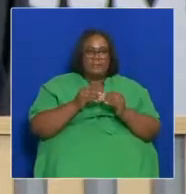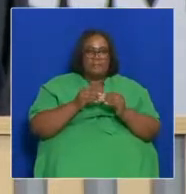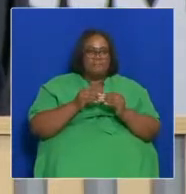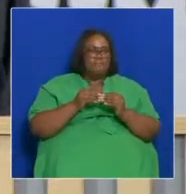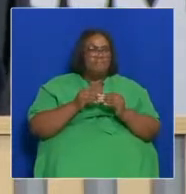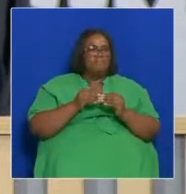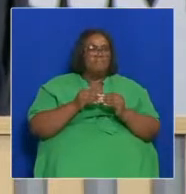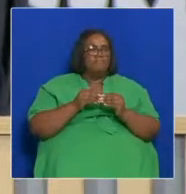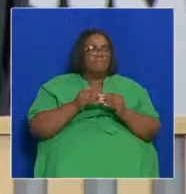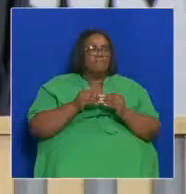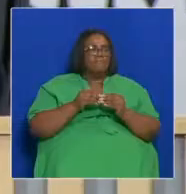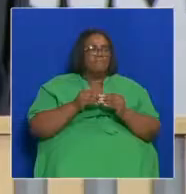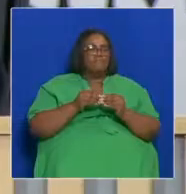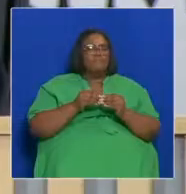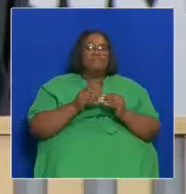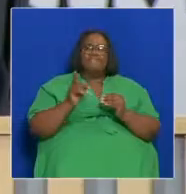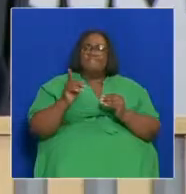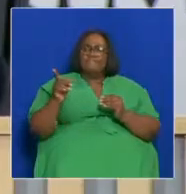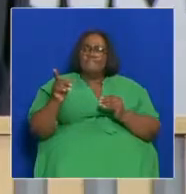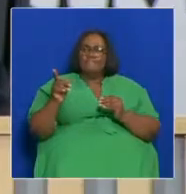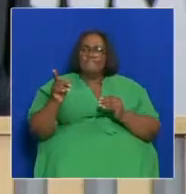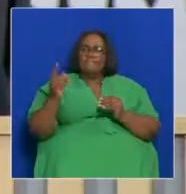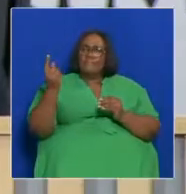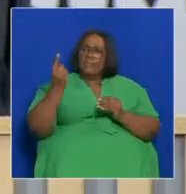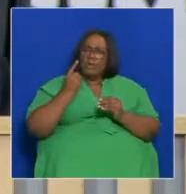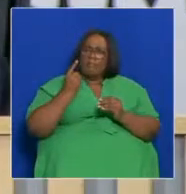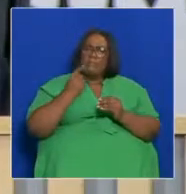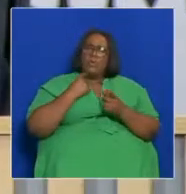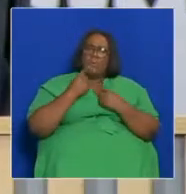Chief Perumal come to me to complain.